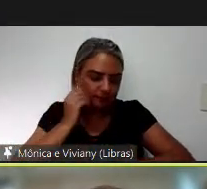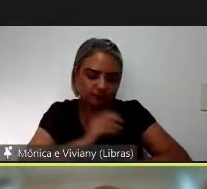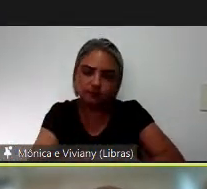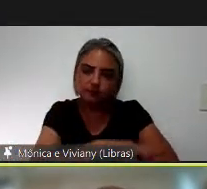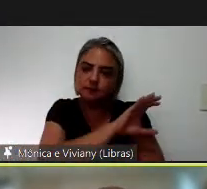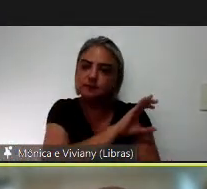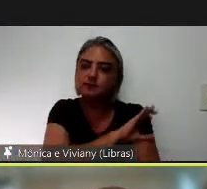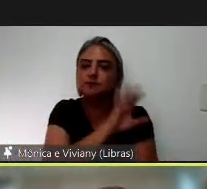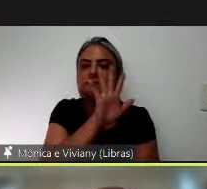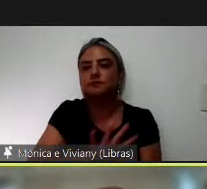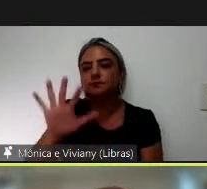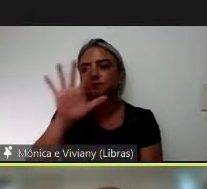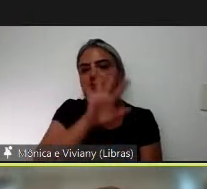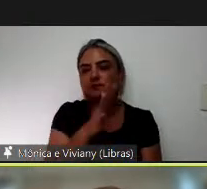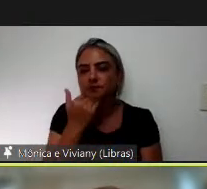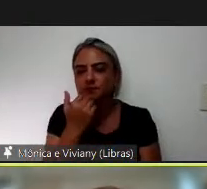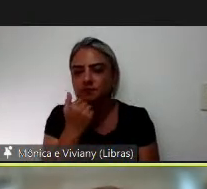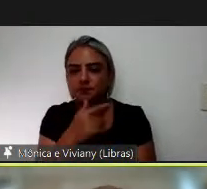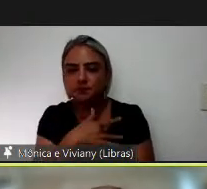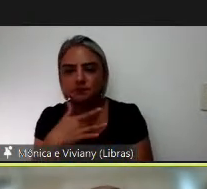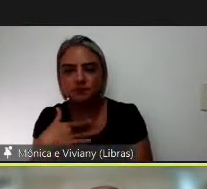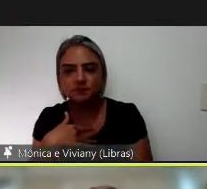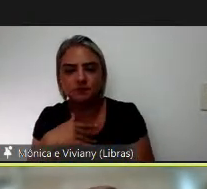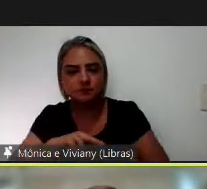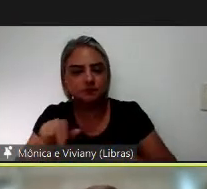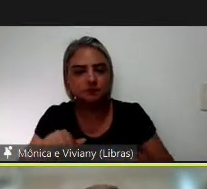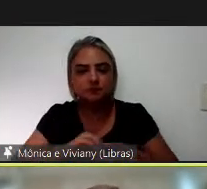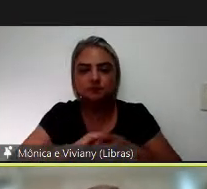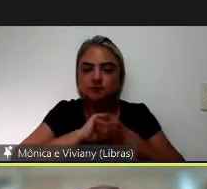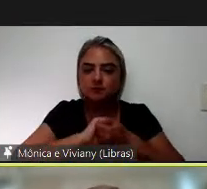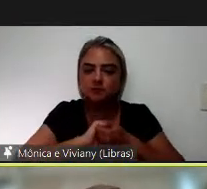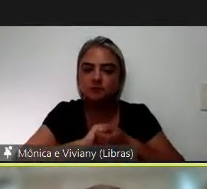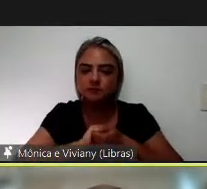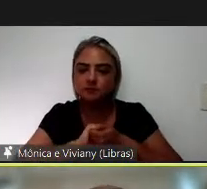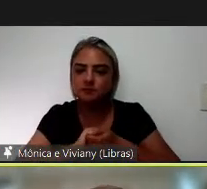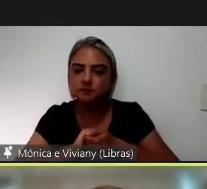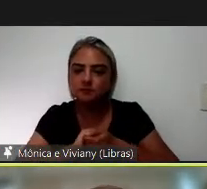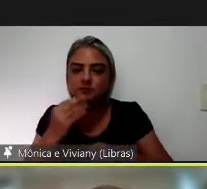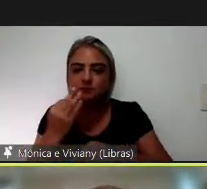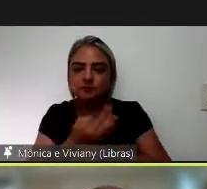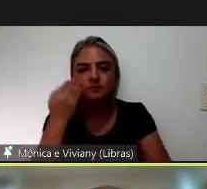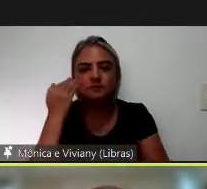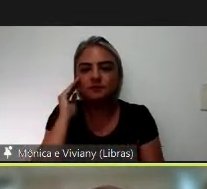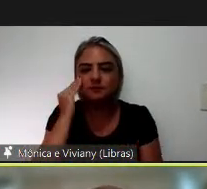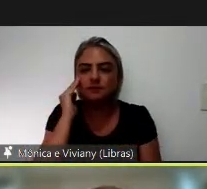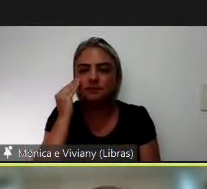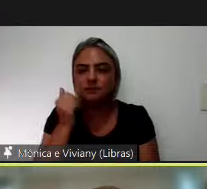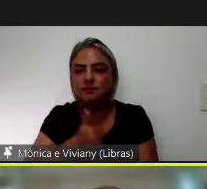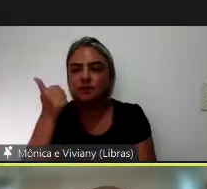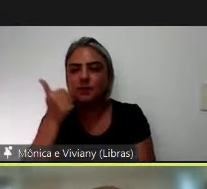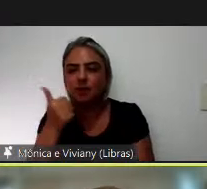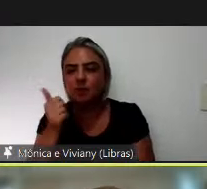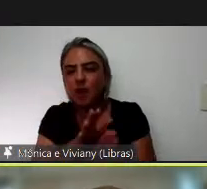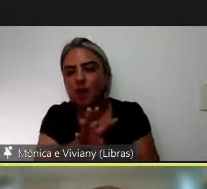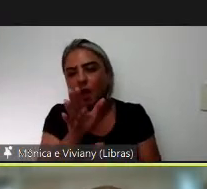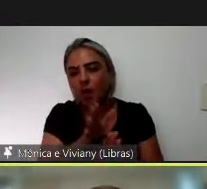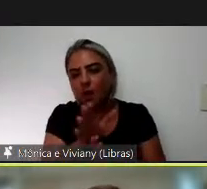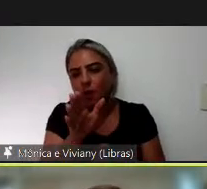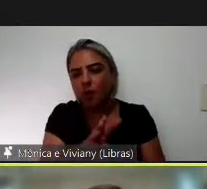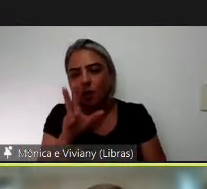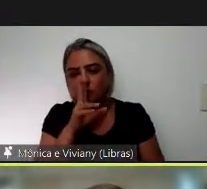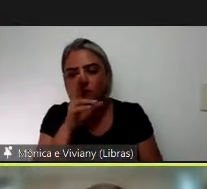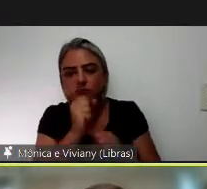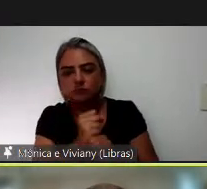of our coordination of nutritional With partners, we are trying to understand